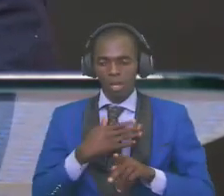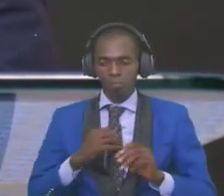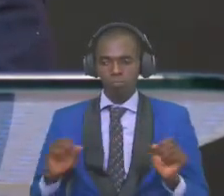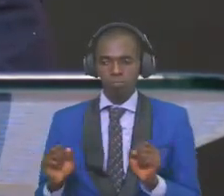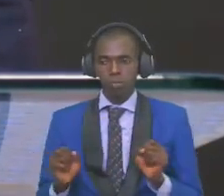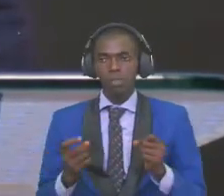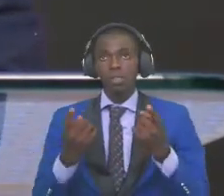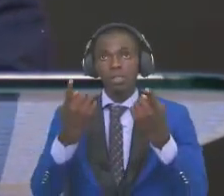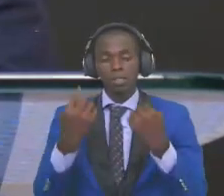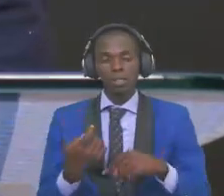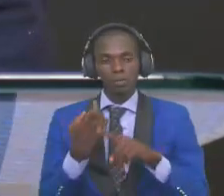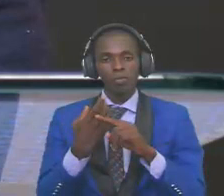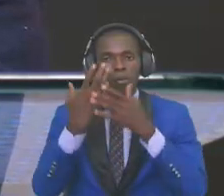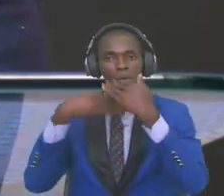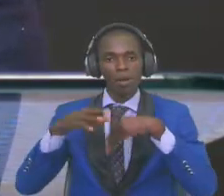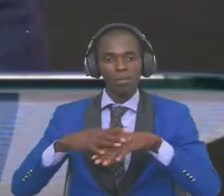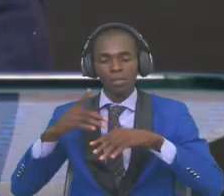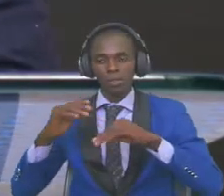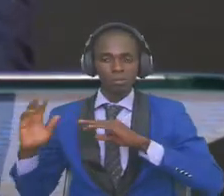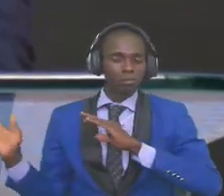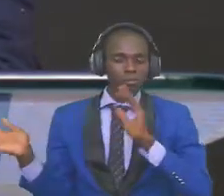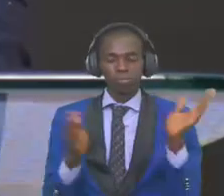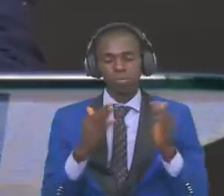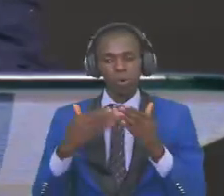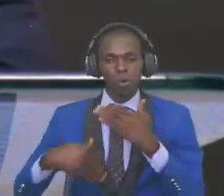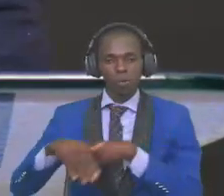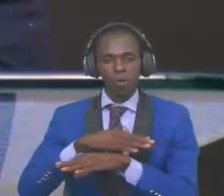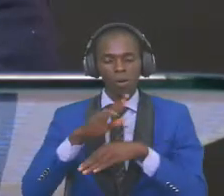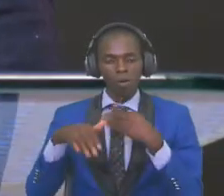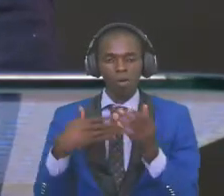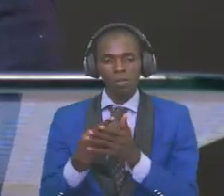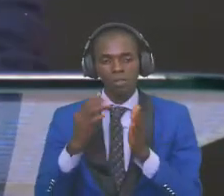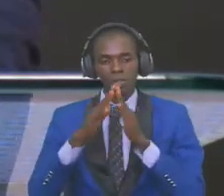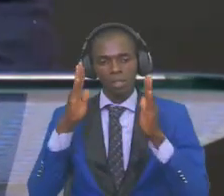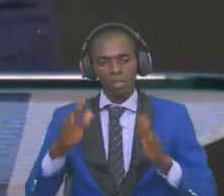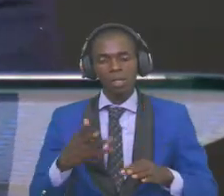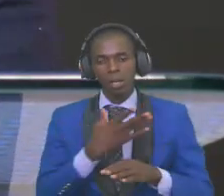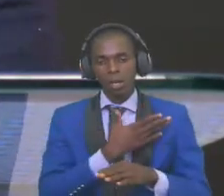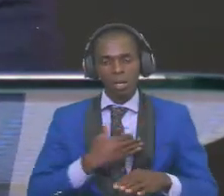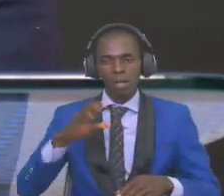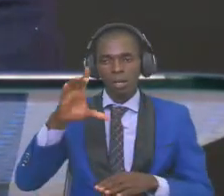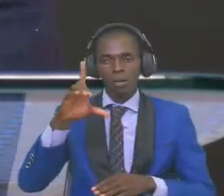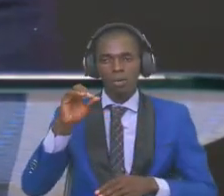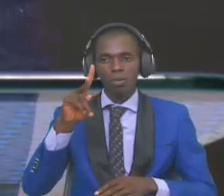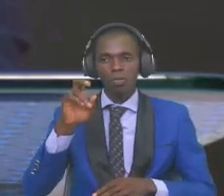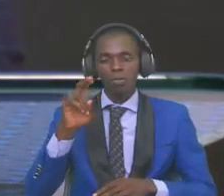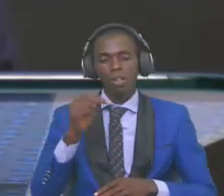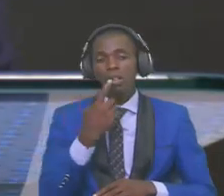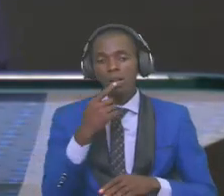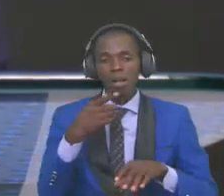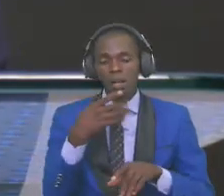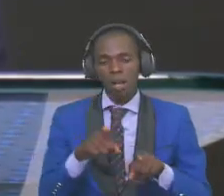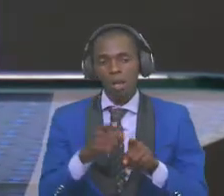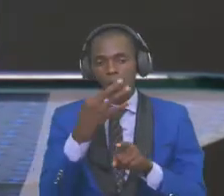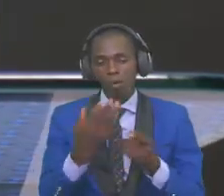heaven a wind all over the house, and cloven tongues like as of fire upon all of them,